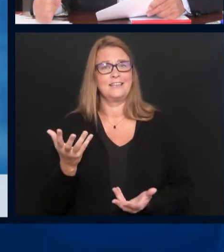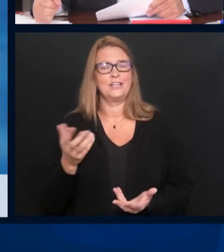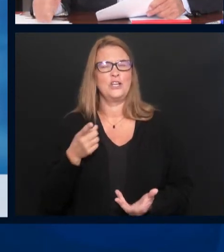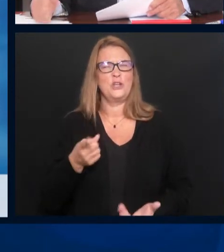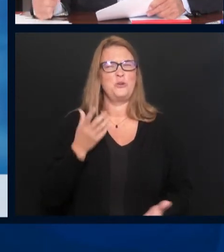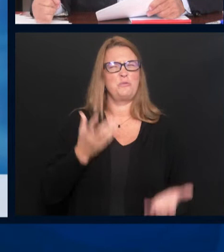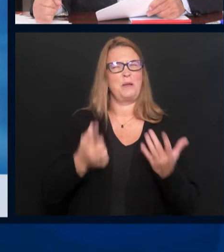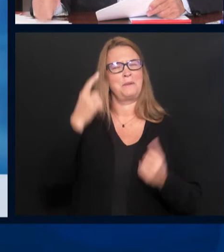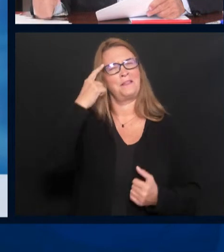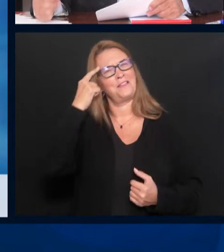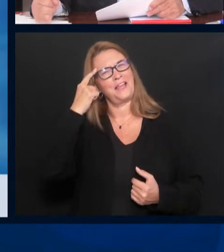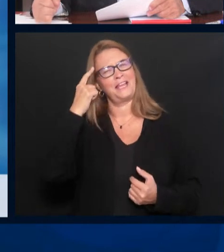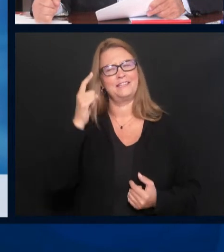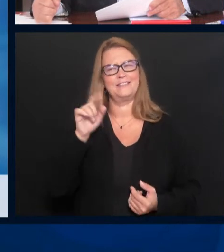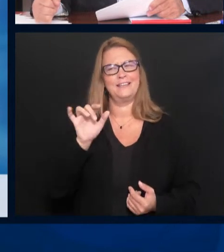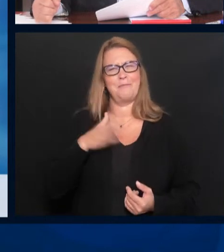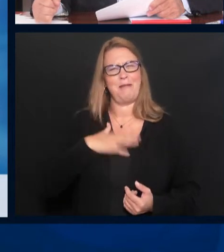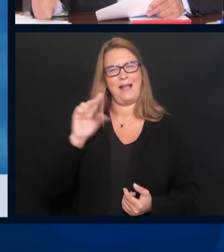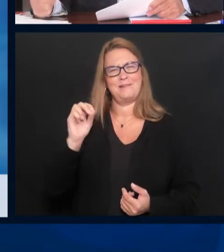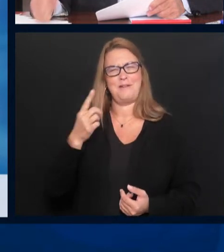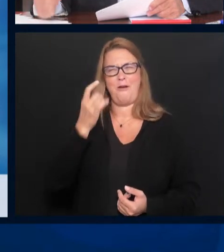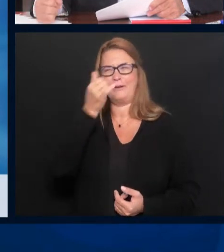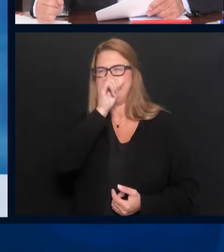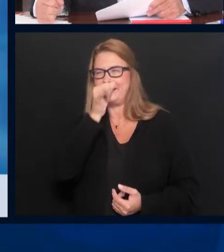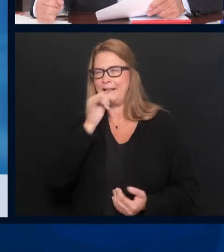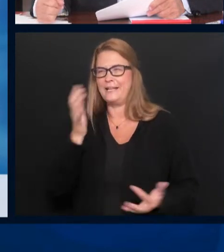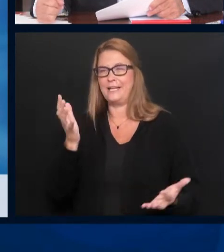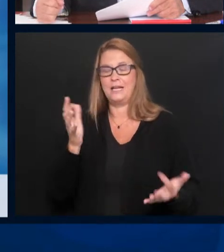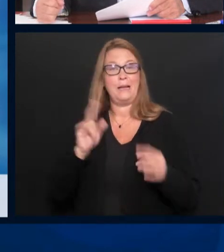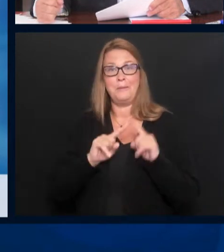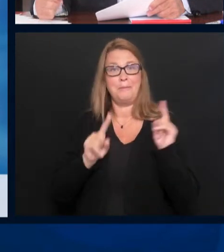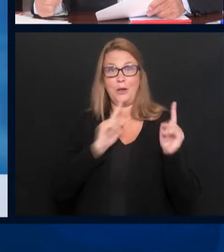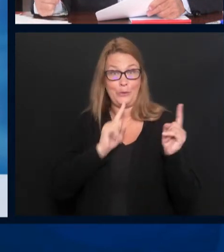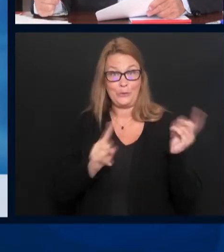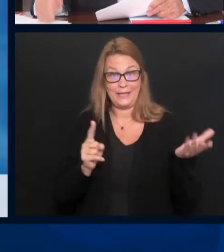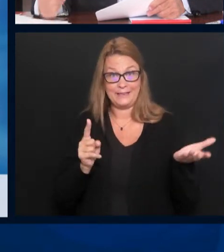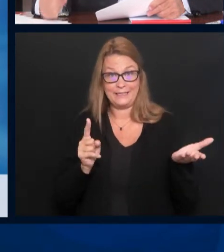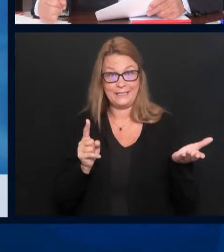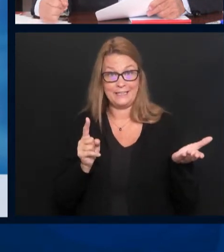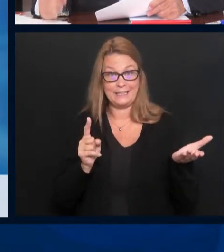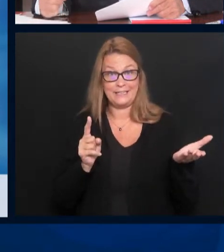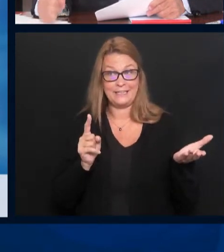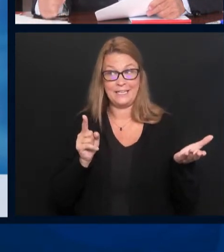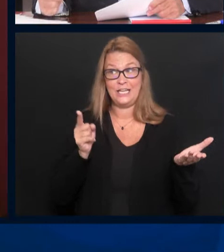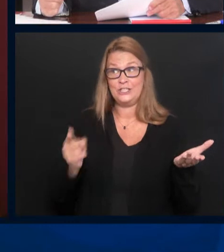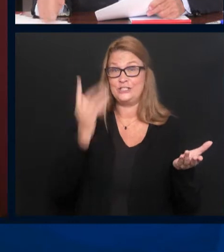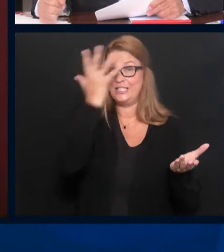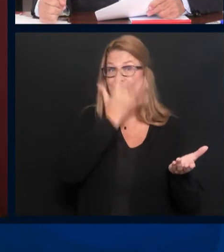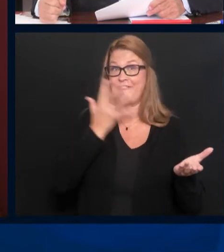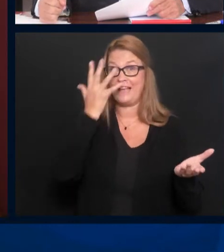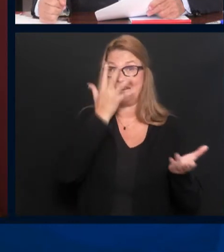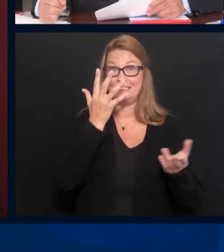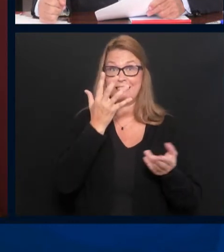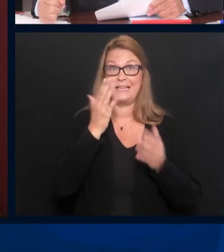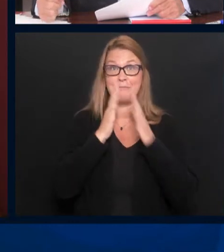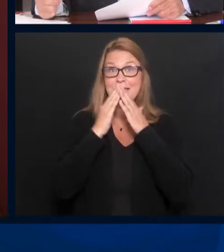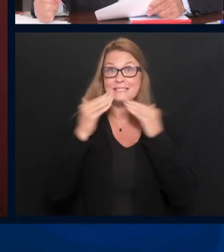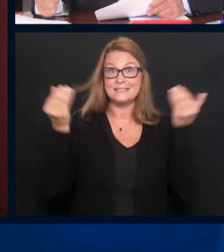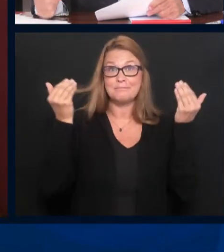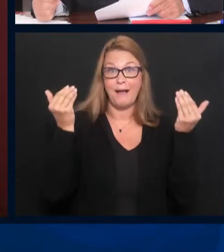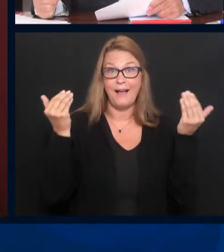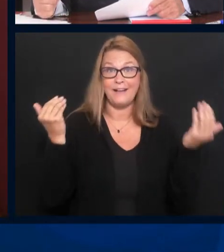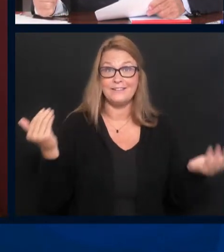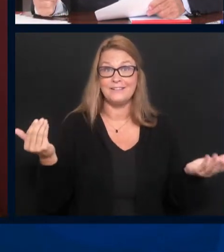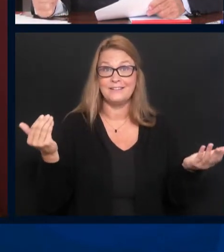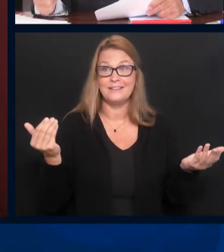thought, gosh, how silly that was and everything, but at the end of the day, she's a face that makes us smile. She's